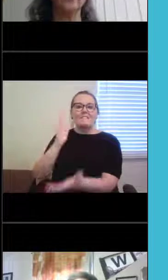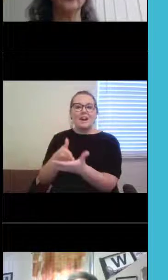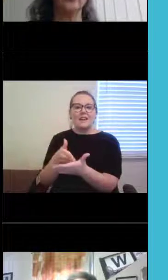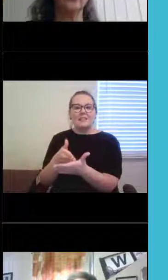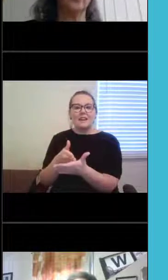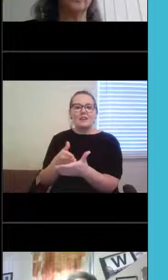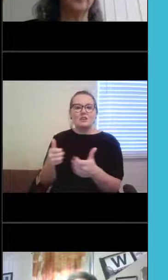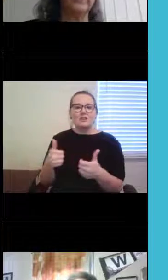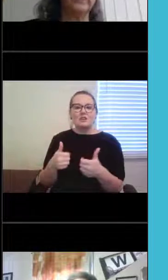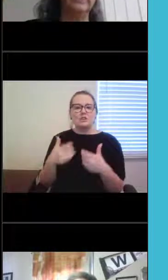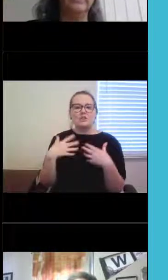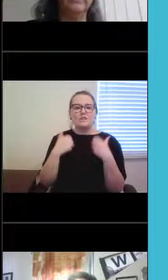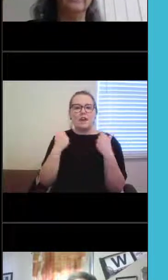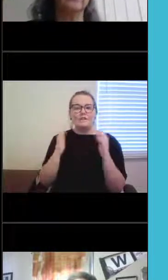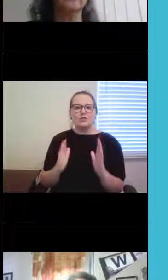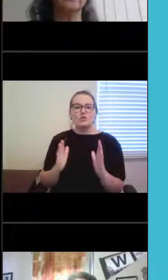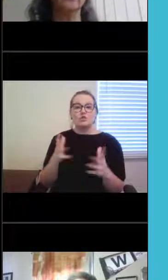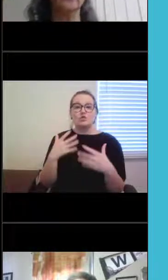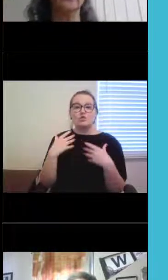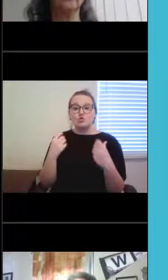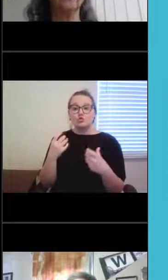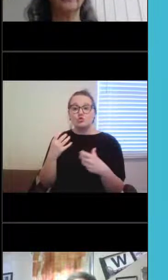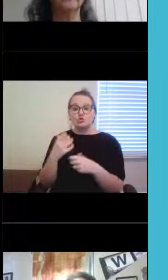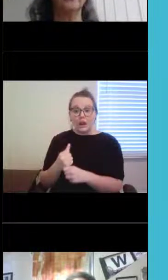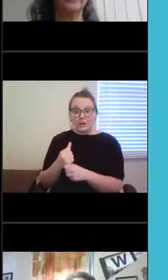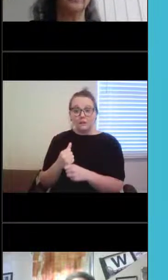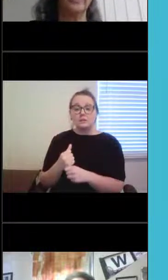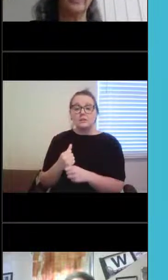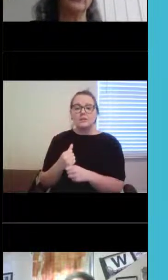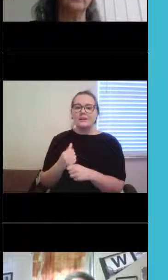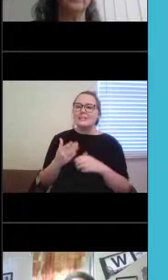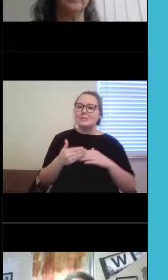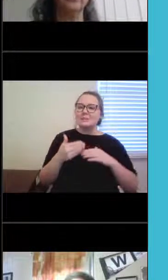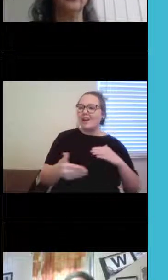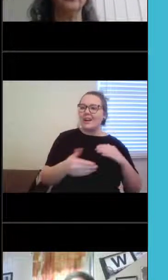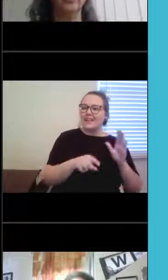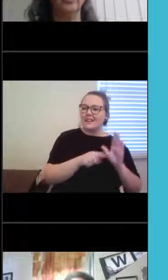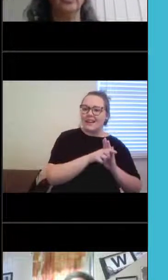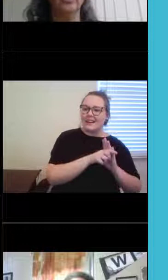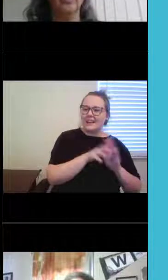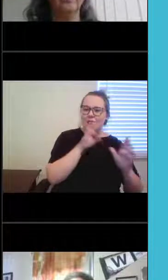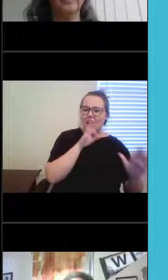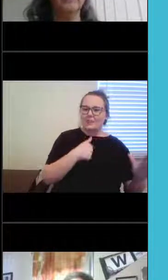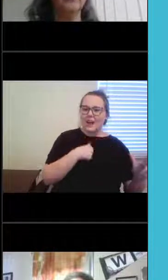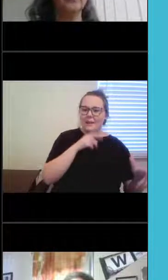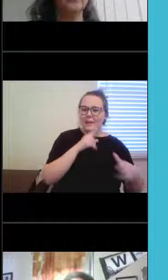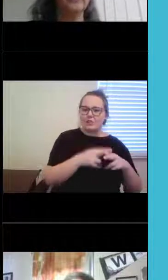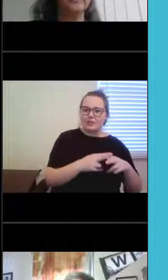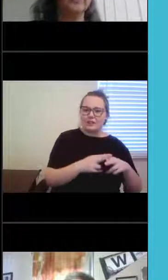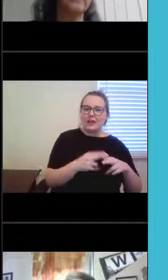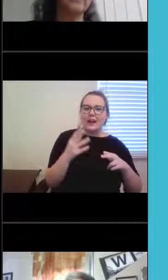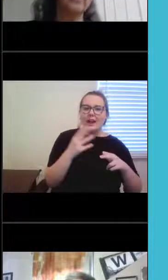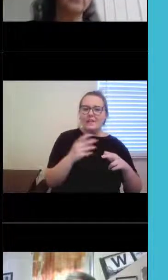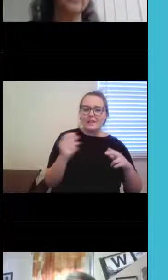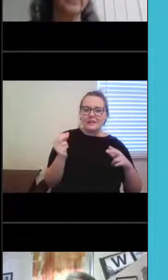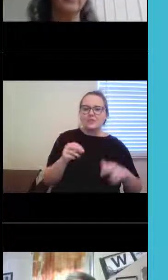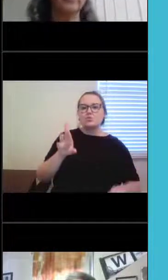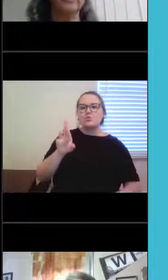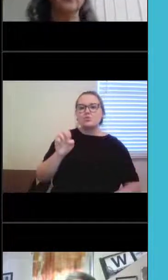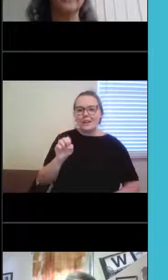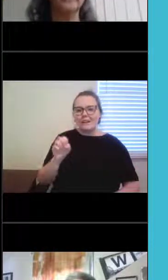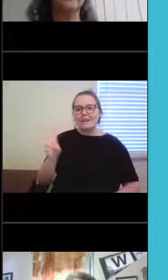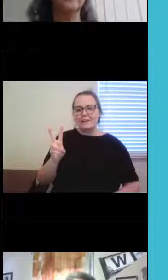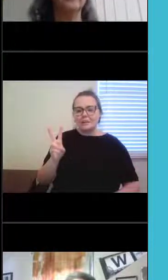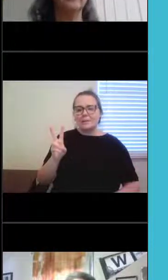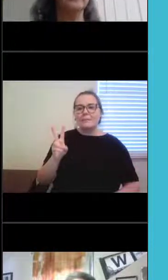violated the survivor's trust or well-being. This sort of goes beyond these negative reactions I've mentioned. And this was re-victimizing to the